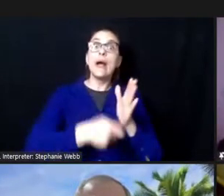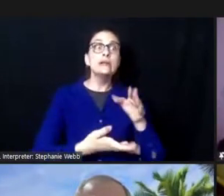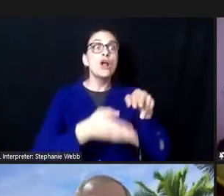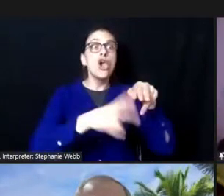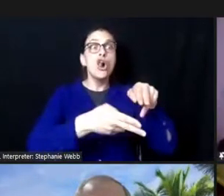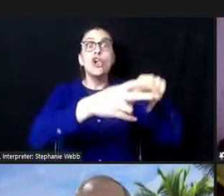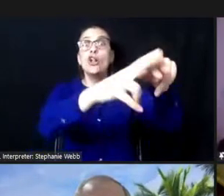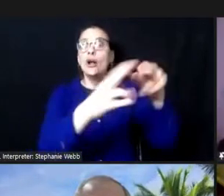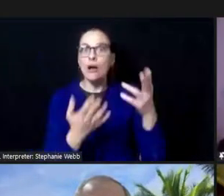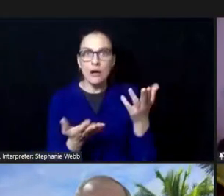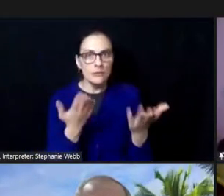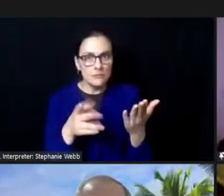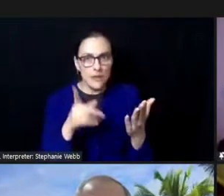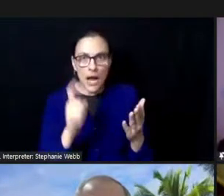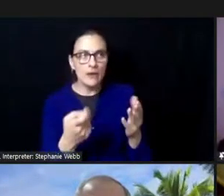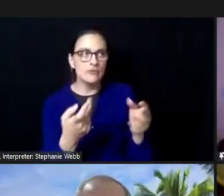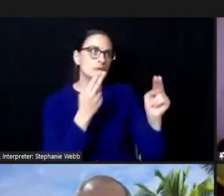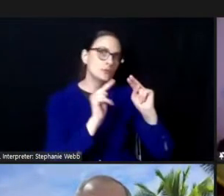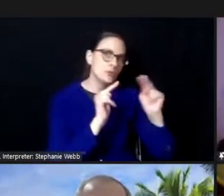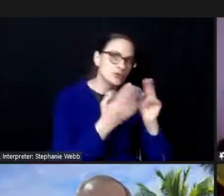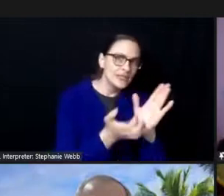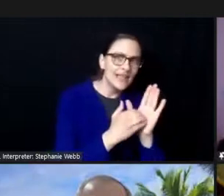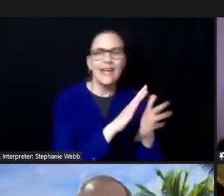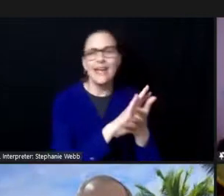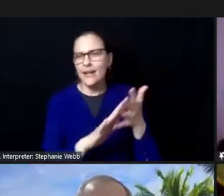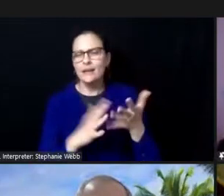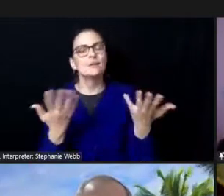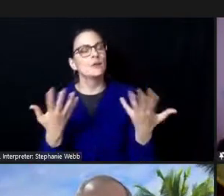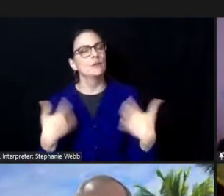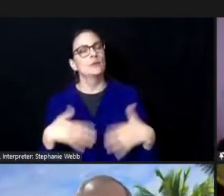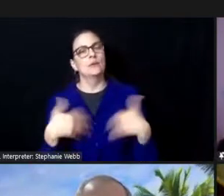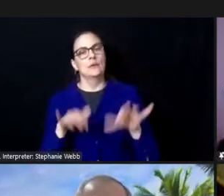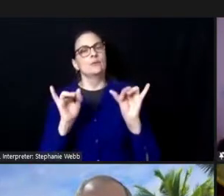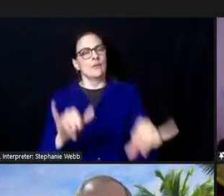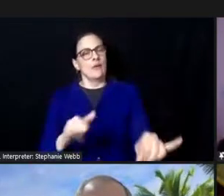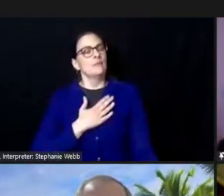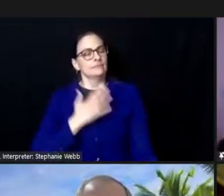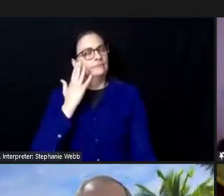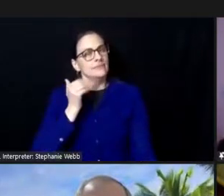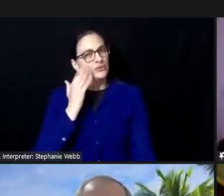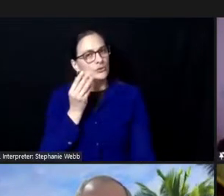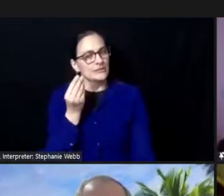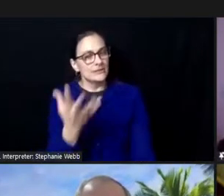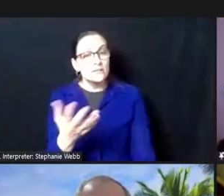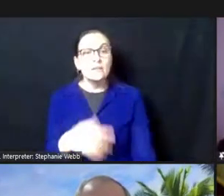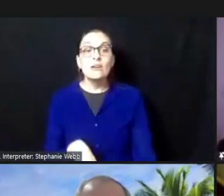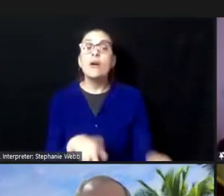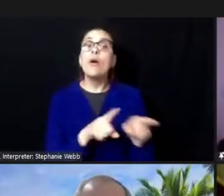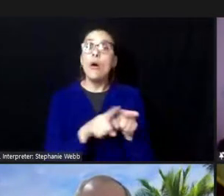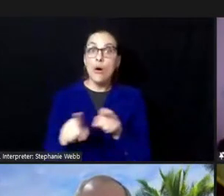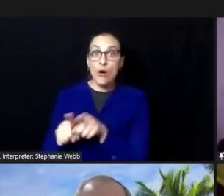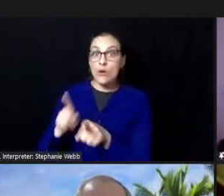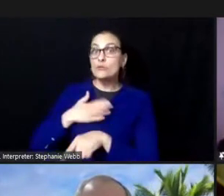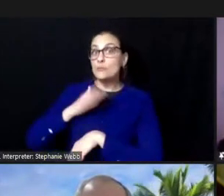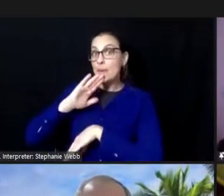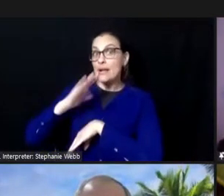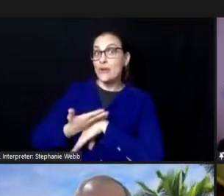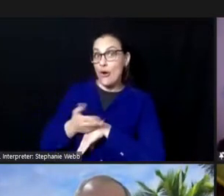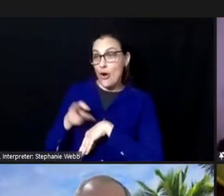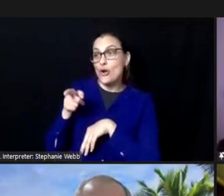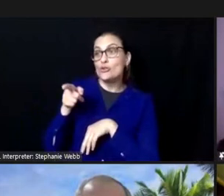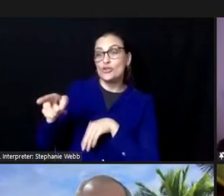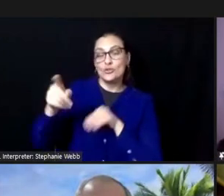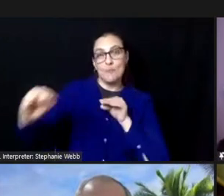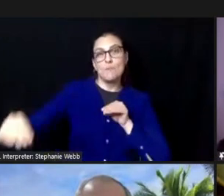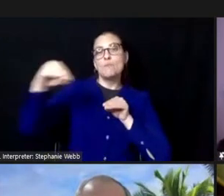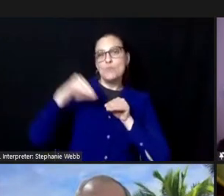Now, we also had to have internet for my daughter had moved in temporarily as they